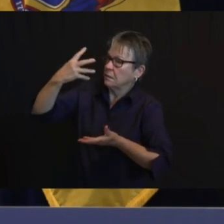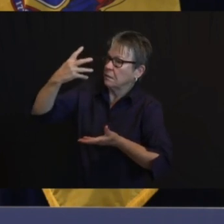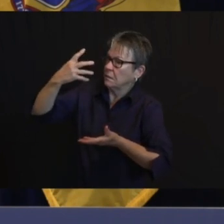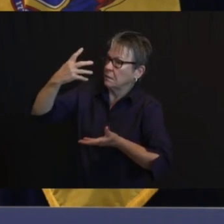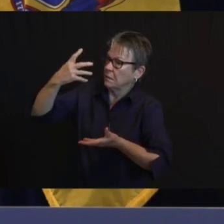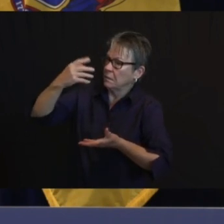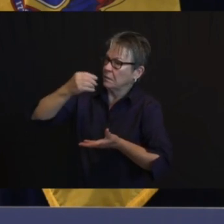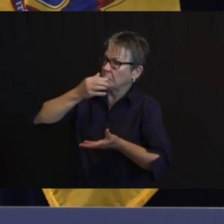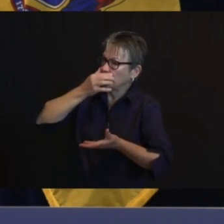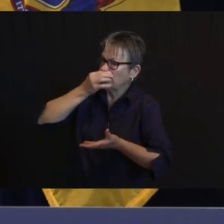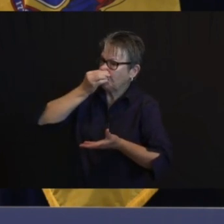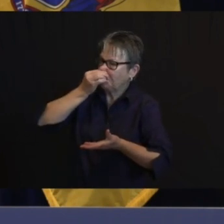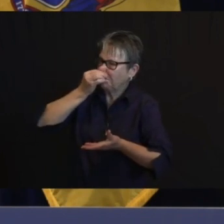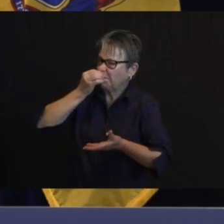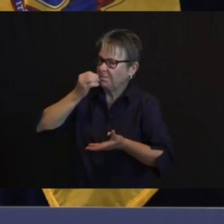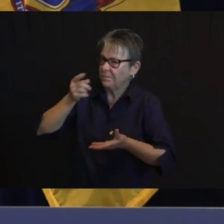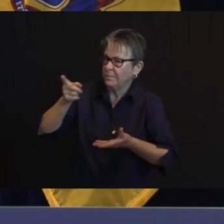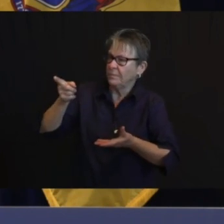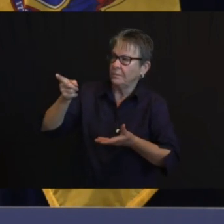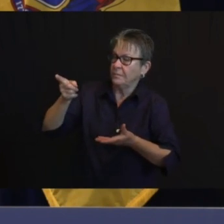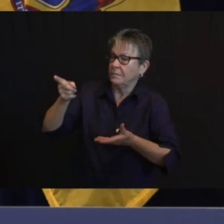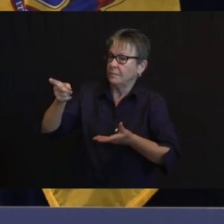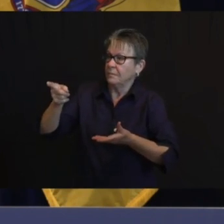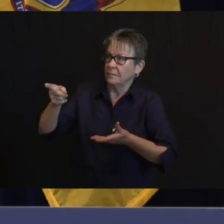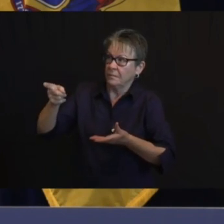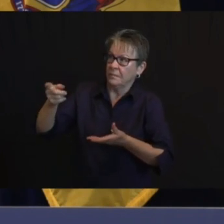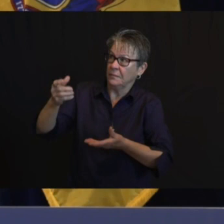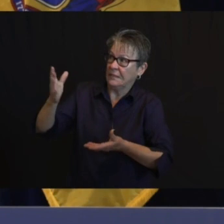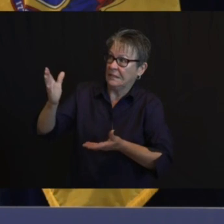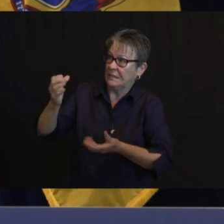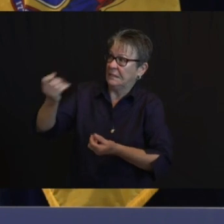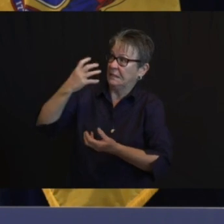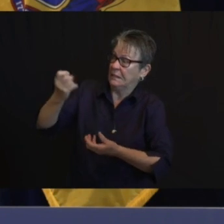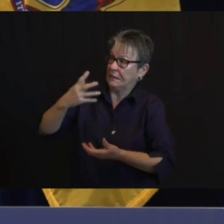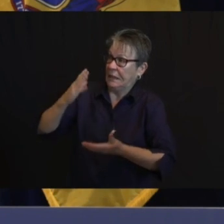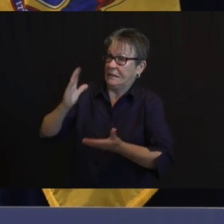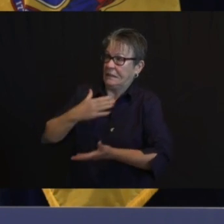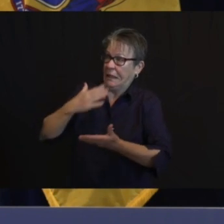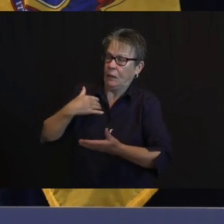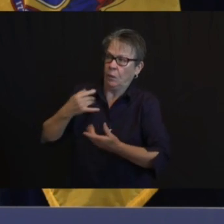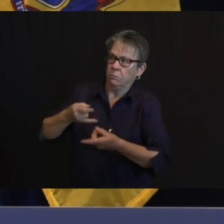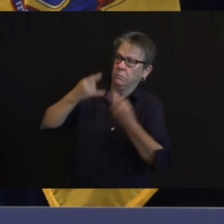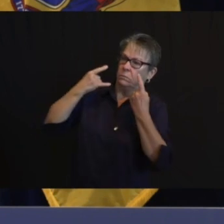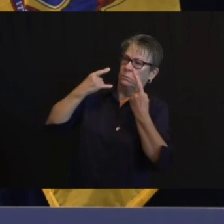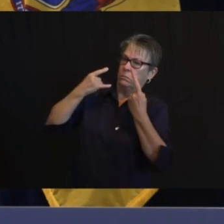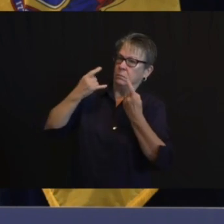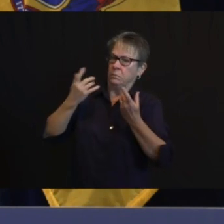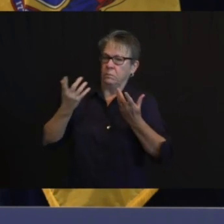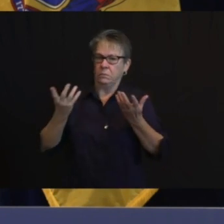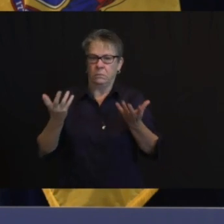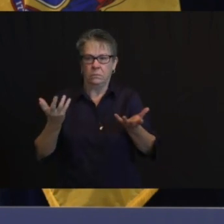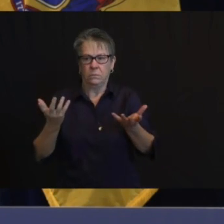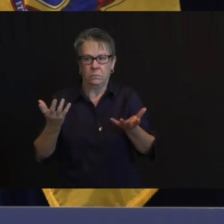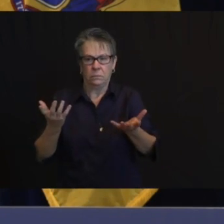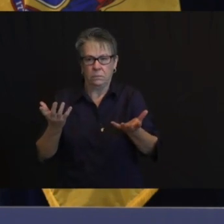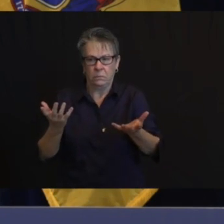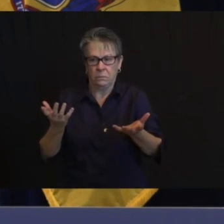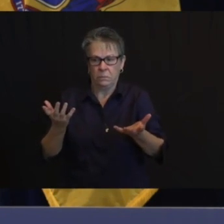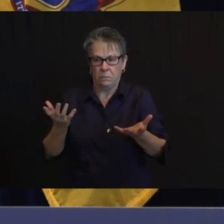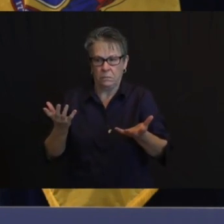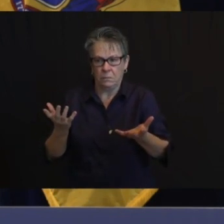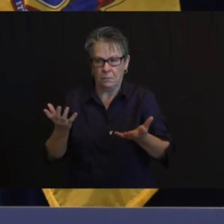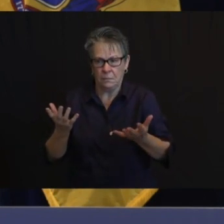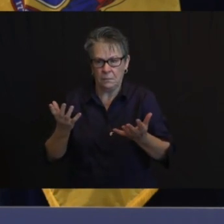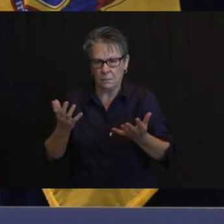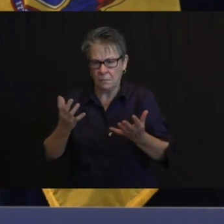on so that they weren't coming down at me. Listen, I don't have any background on the last question, but this is not